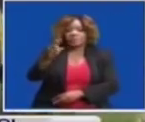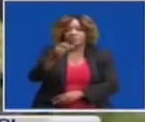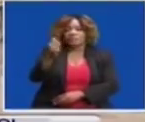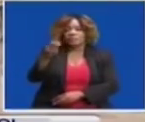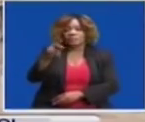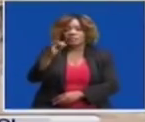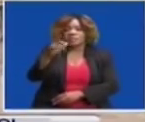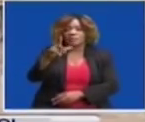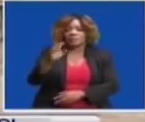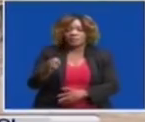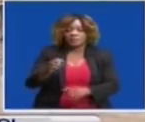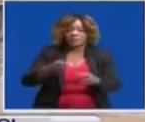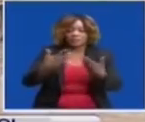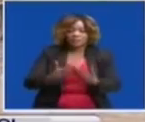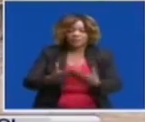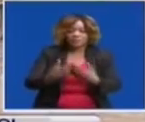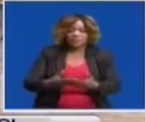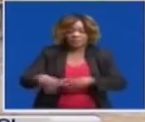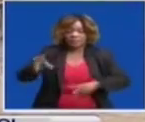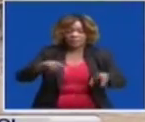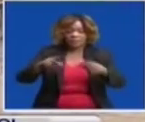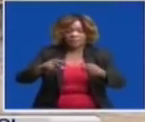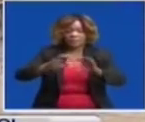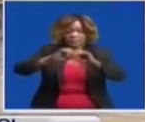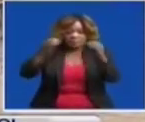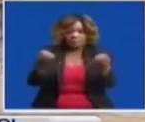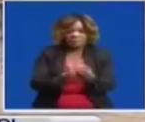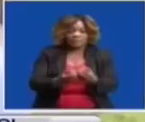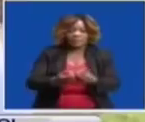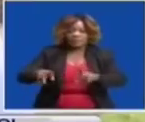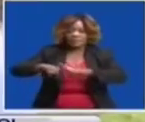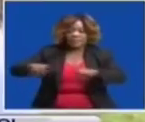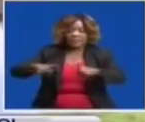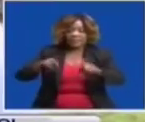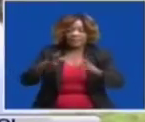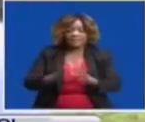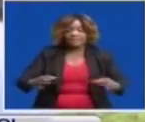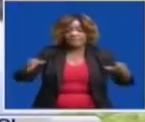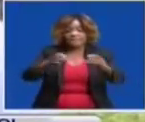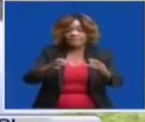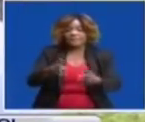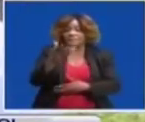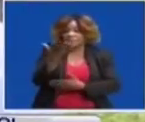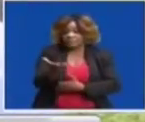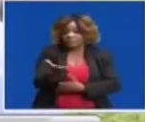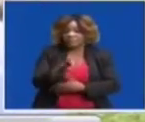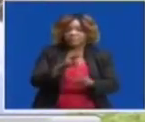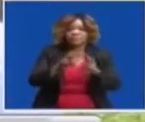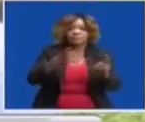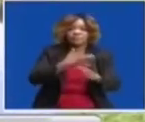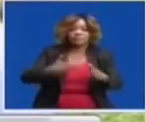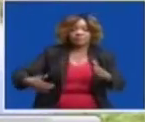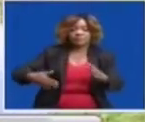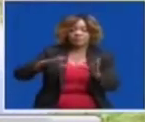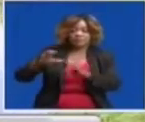has organized machinery and personnel to clear garbage in various communities. You know, this is rainy season, and you know the activities